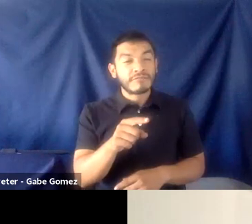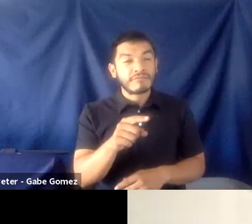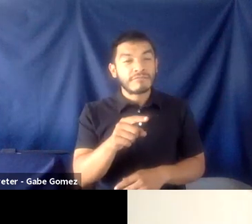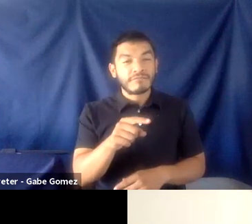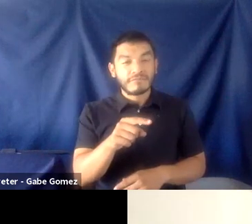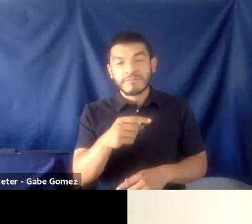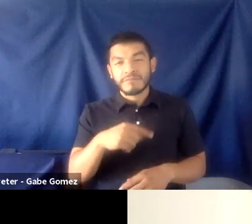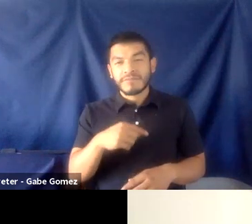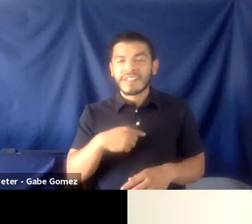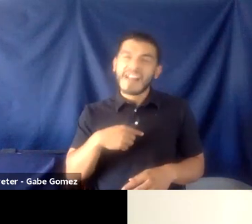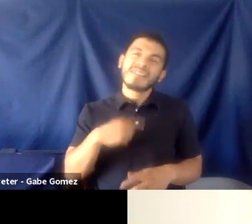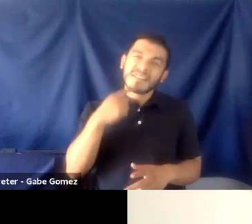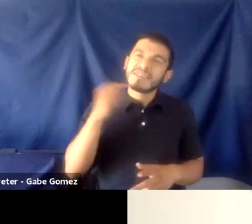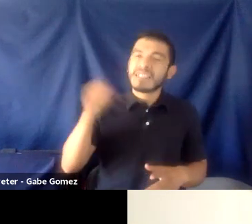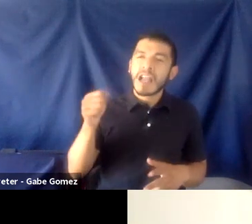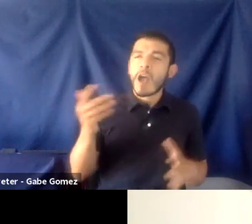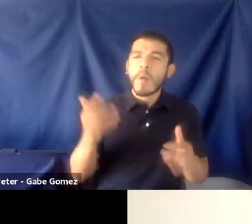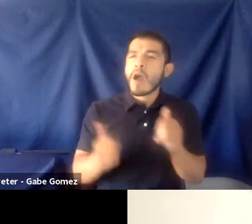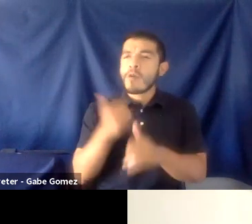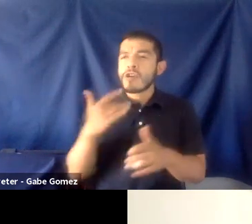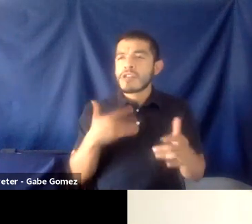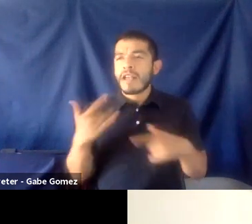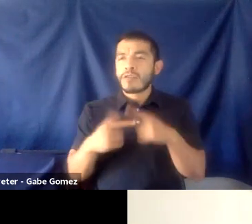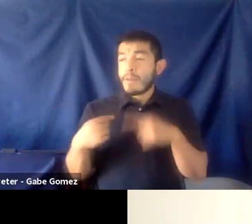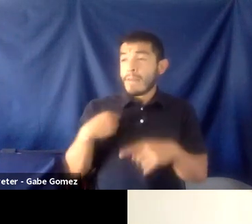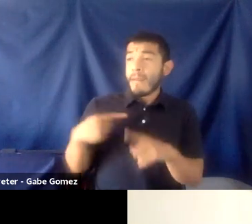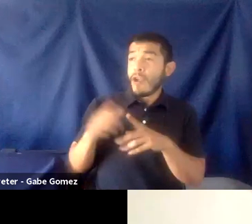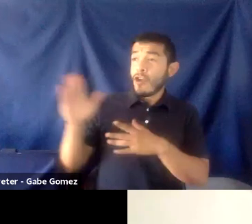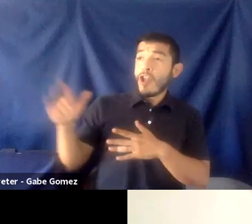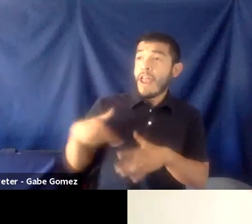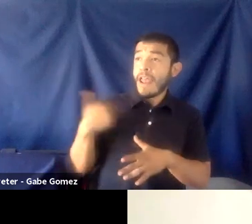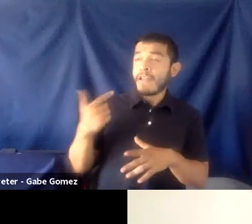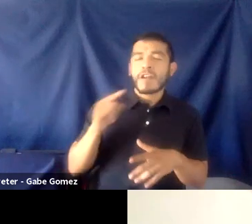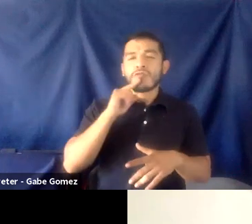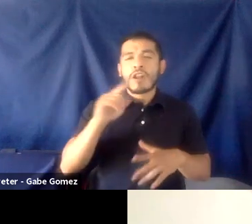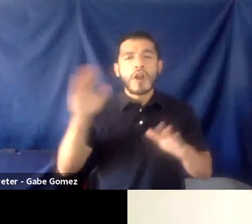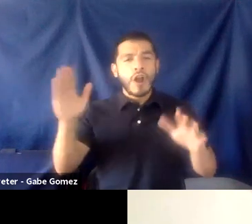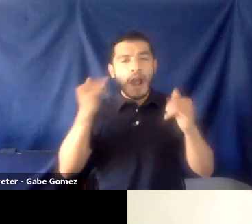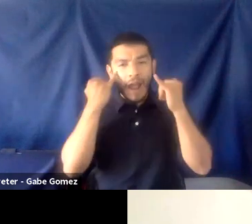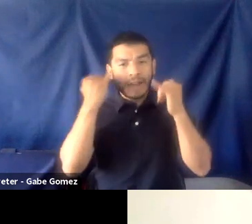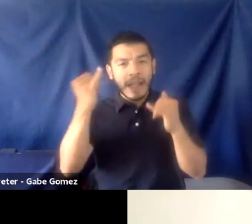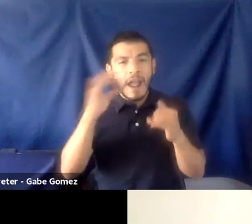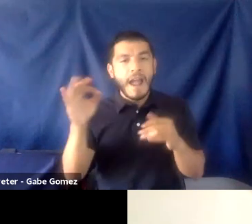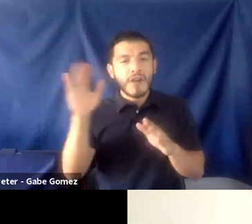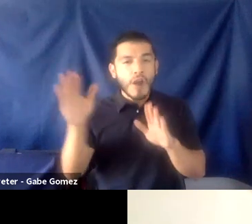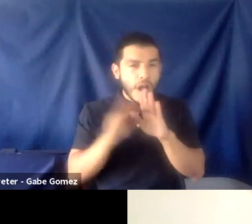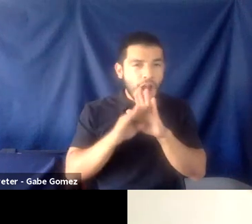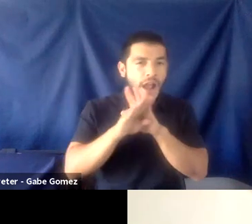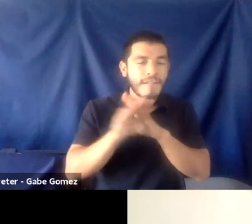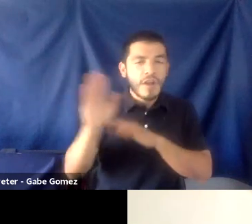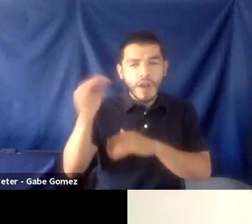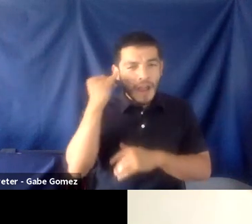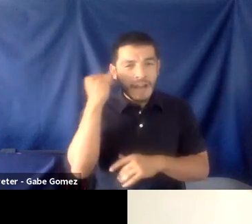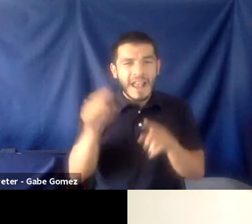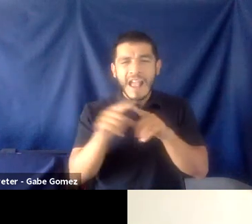yeah, it was like, what are the things that are most exciting to me about her life? And it was really the ideas and the evolution of ideas as they moved through all of